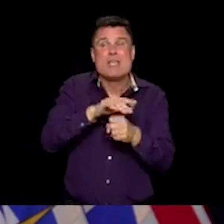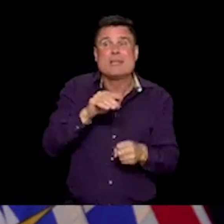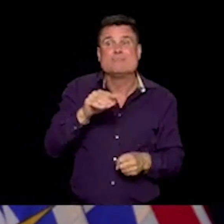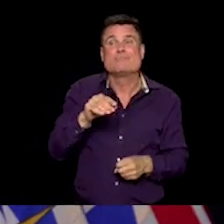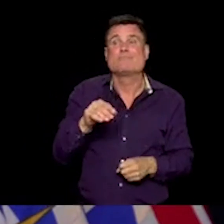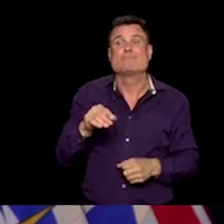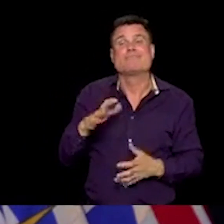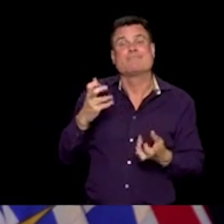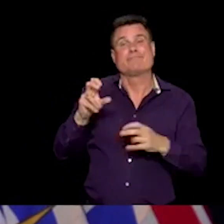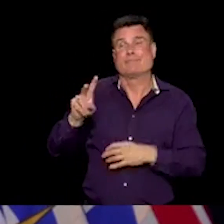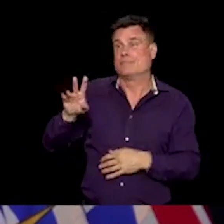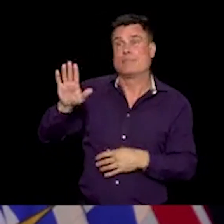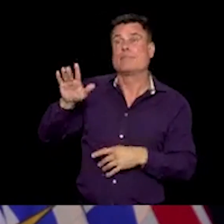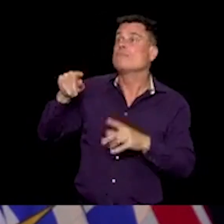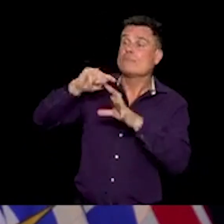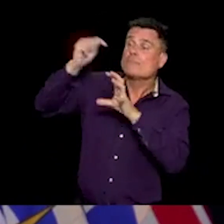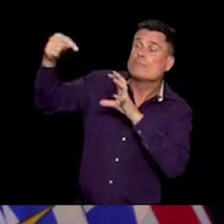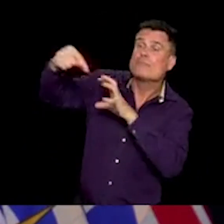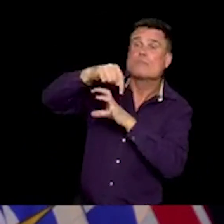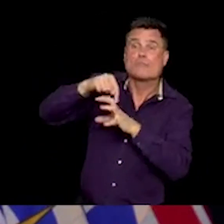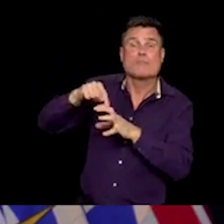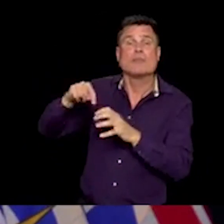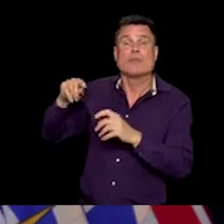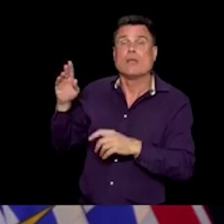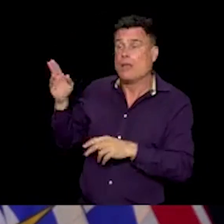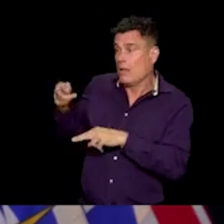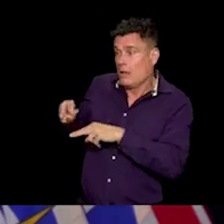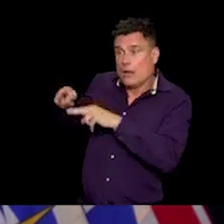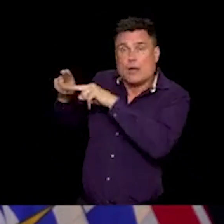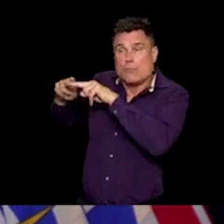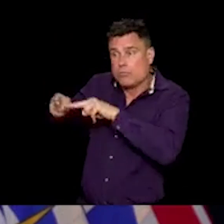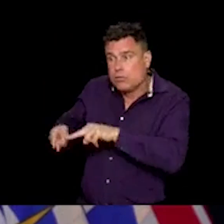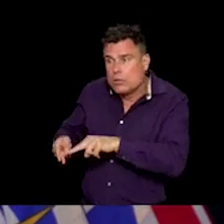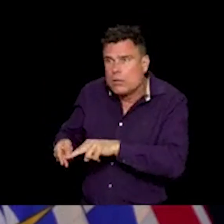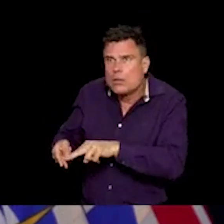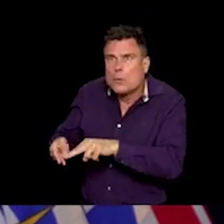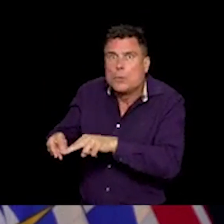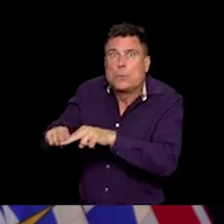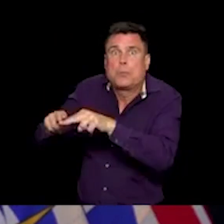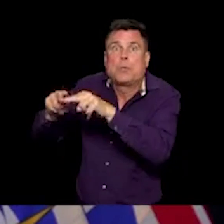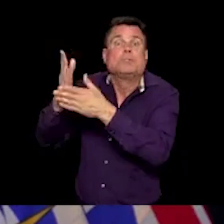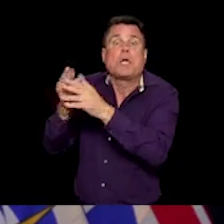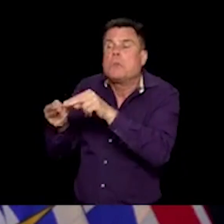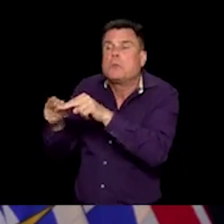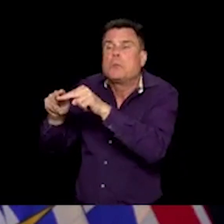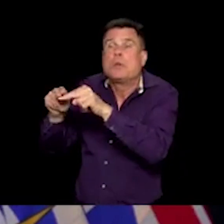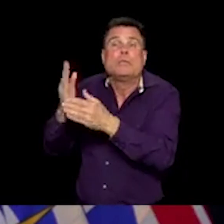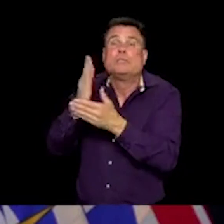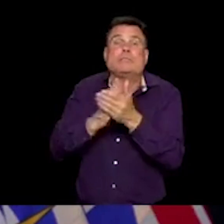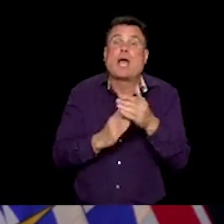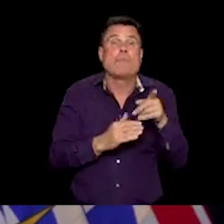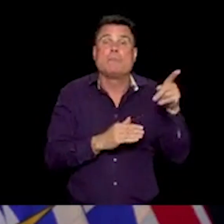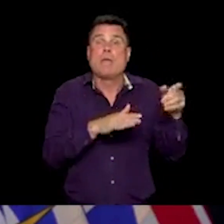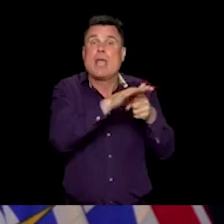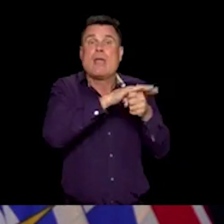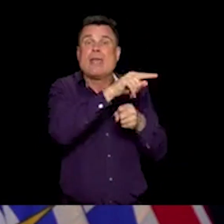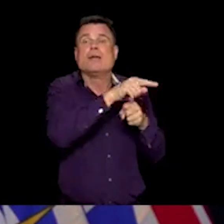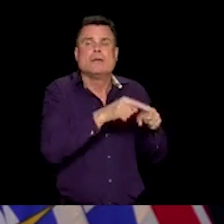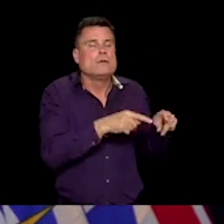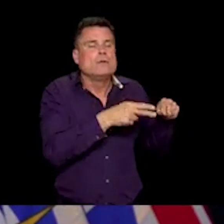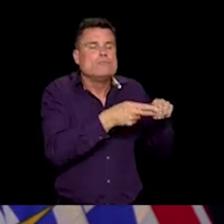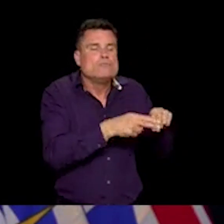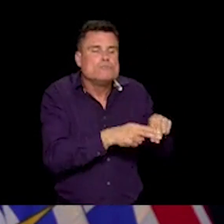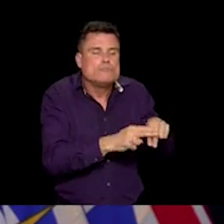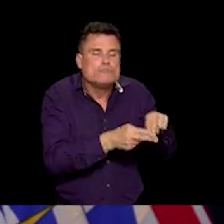been smaller, so we don't know what that's going to look like, but we need to watch very carefully to see. I know, though, I can say with